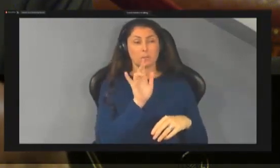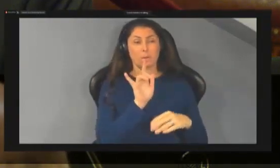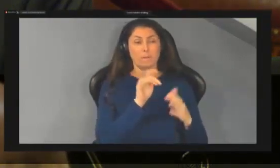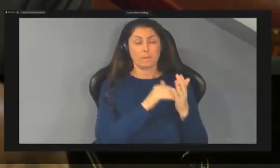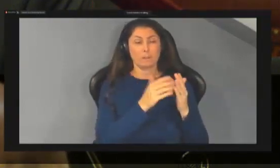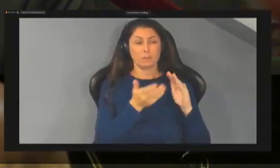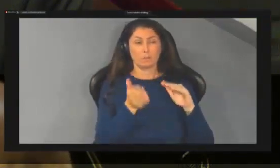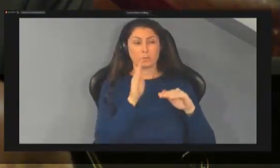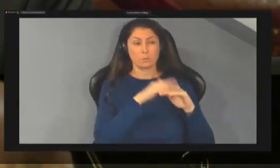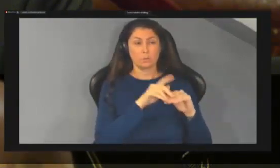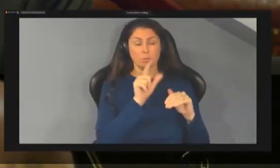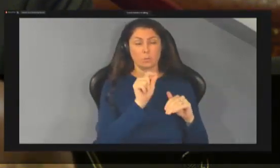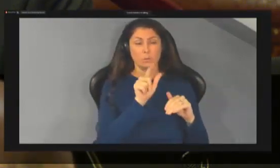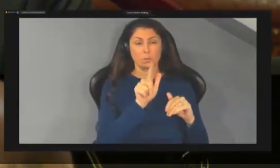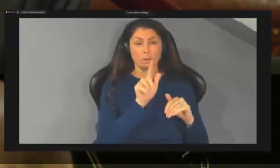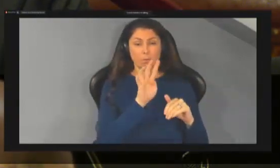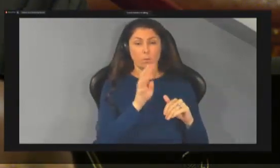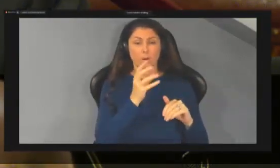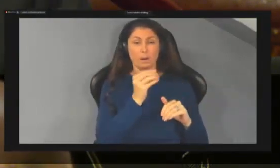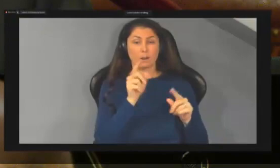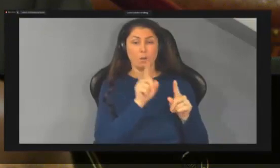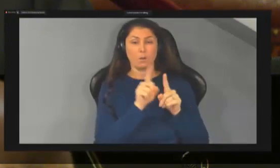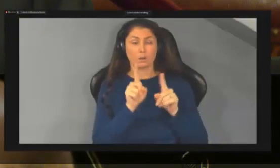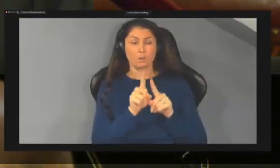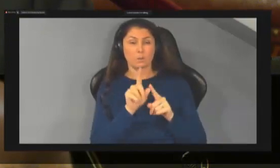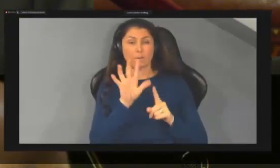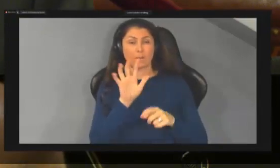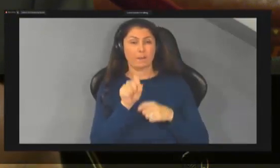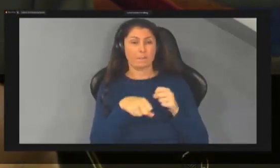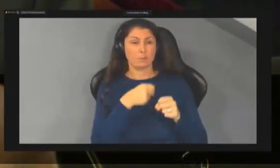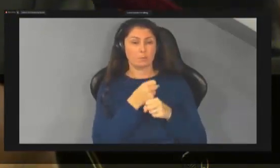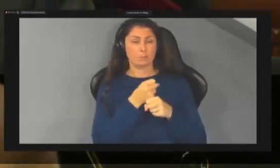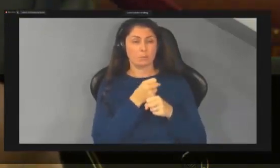increase in 2024, and also a five-year